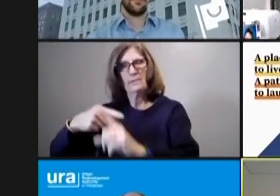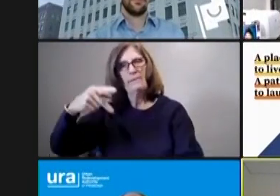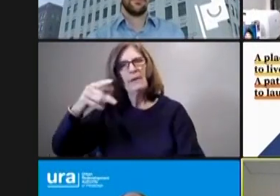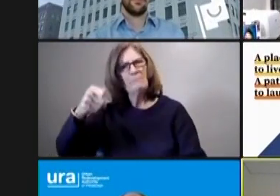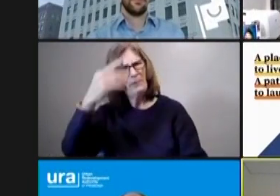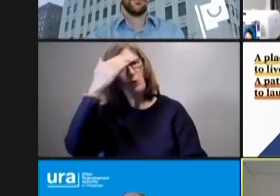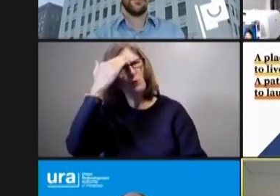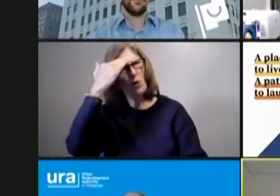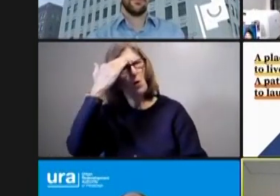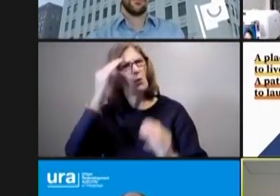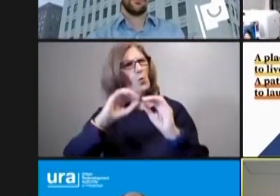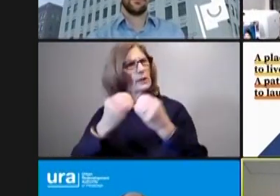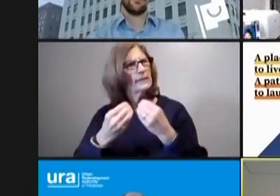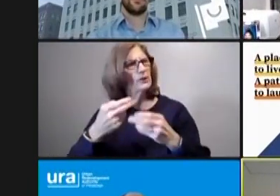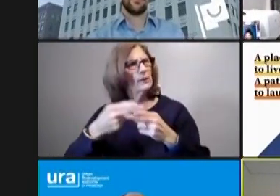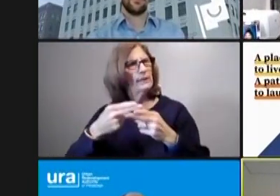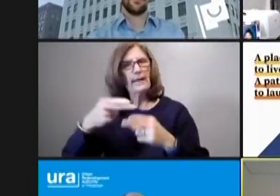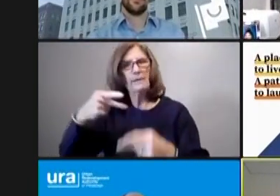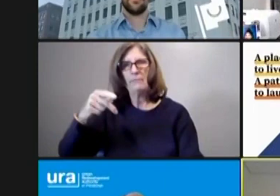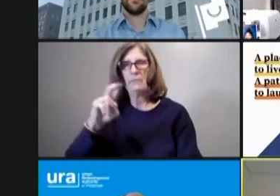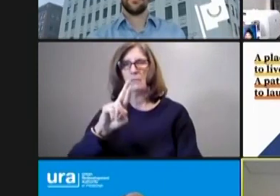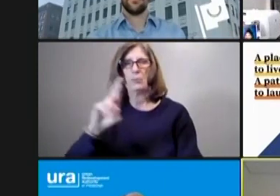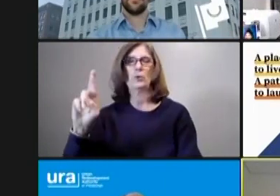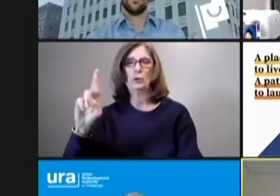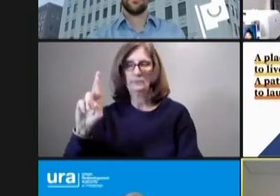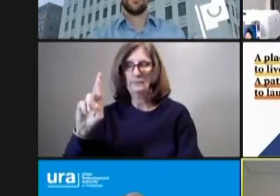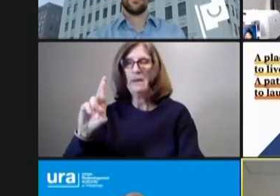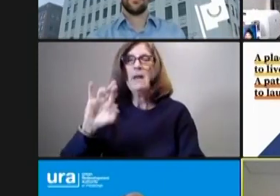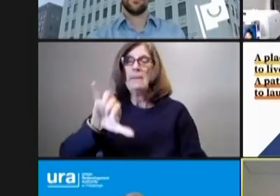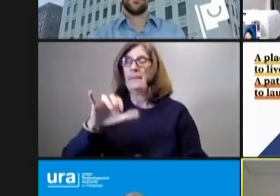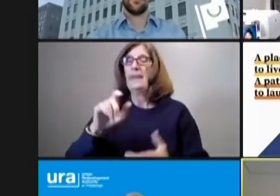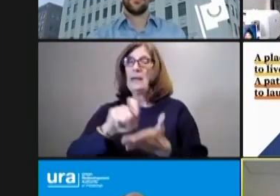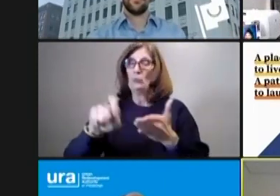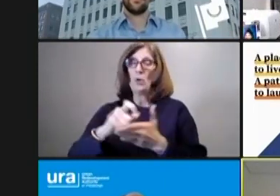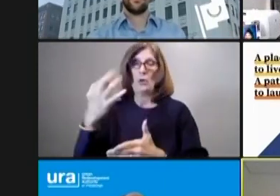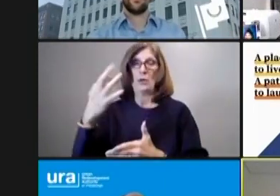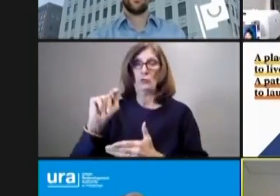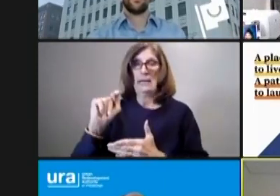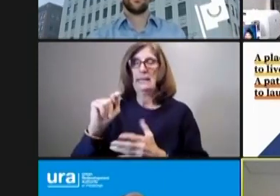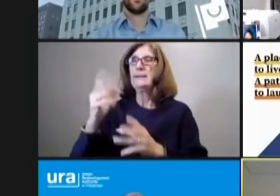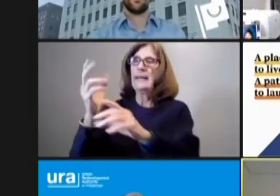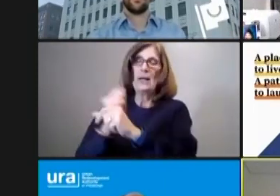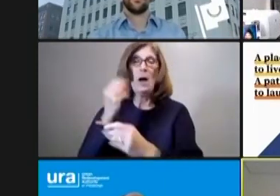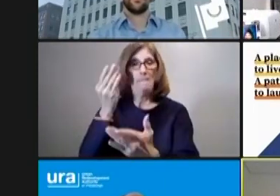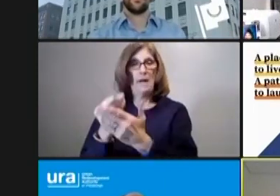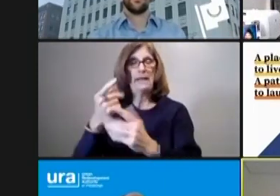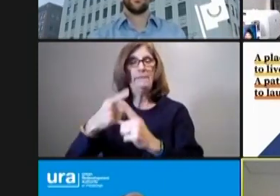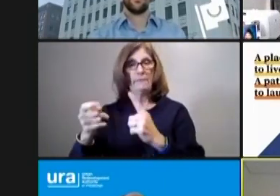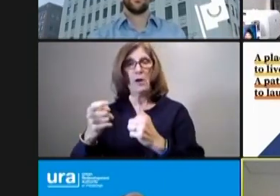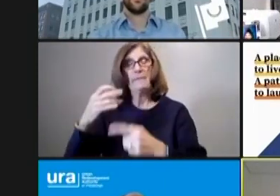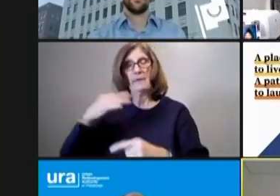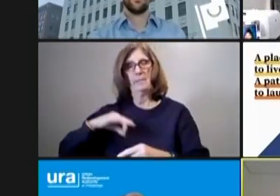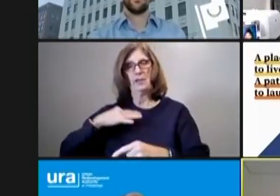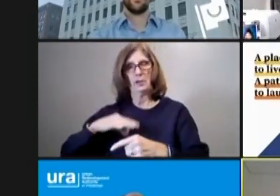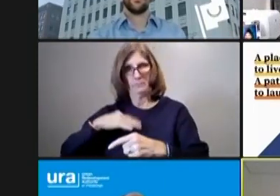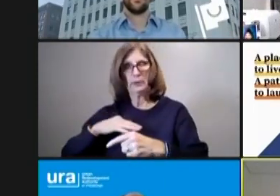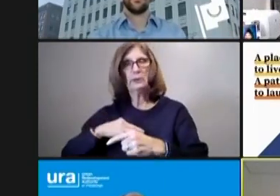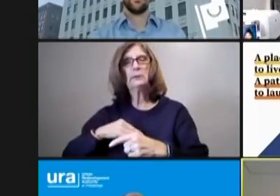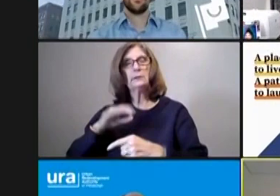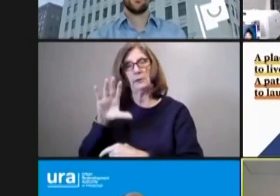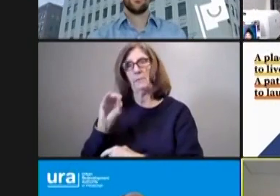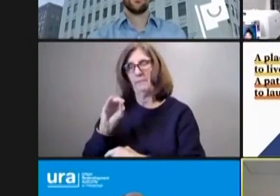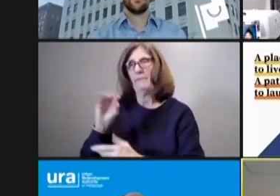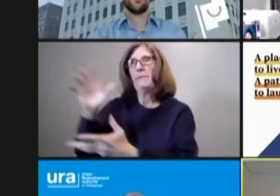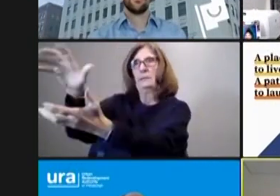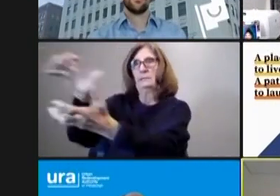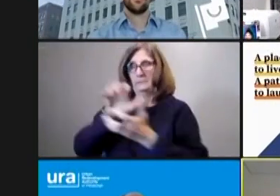with. They have a supersedious fund that is from a grant they received from the Pittsburgh Foundation that they pay into the Court of Common Pleas